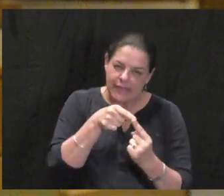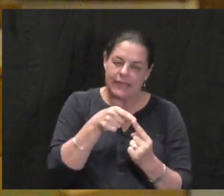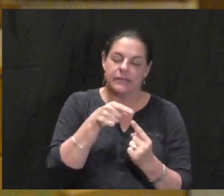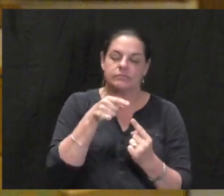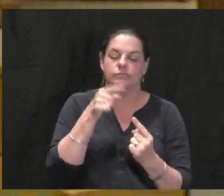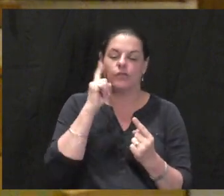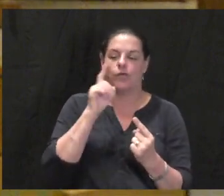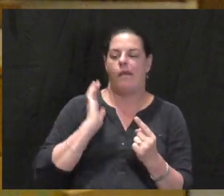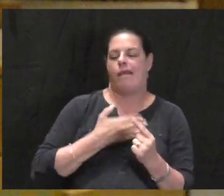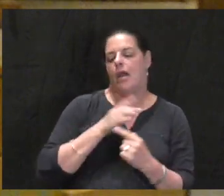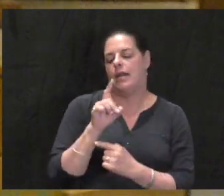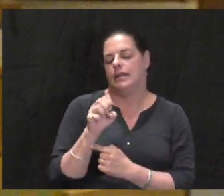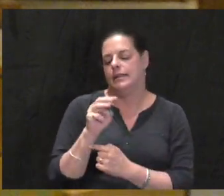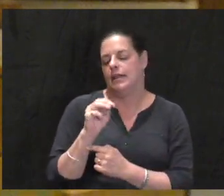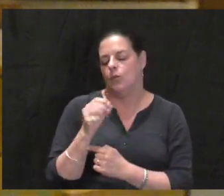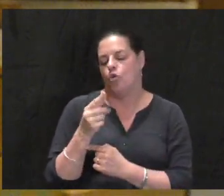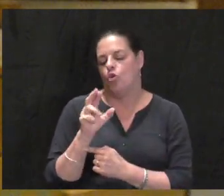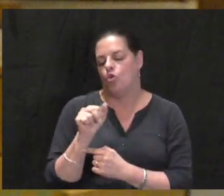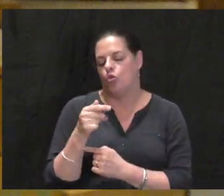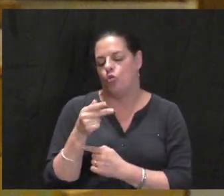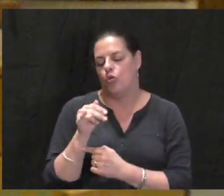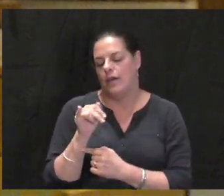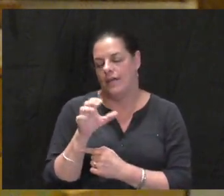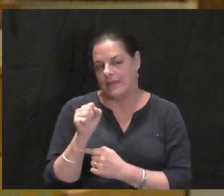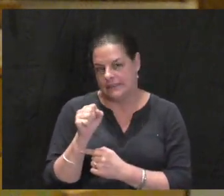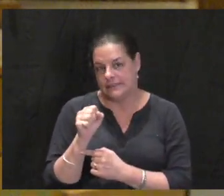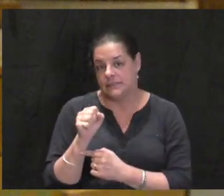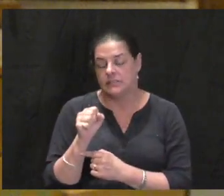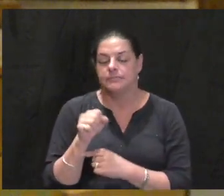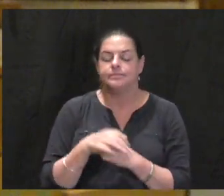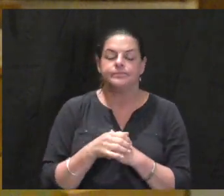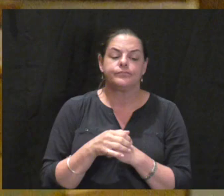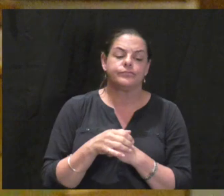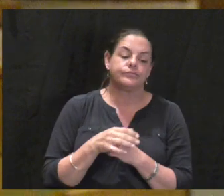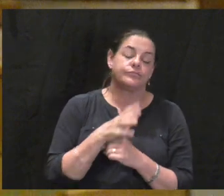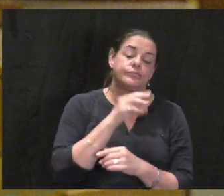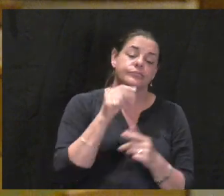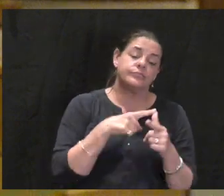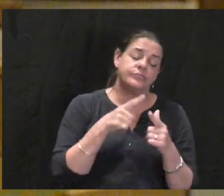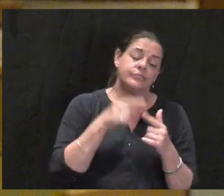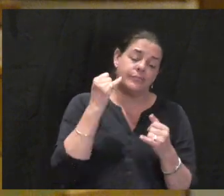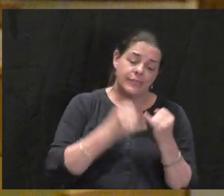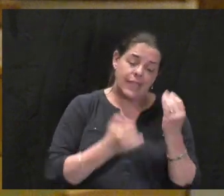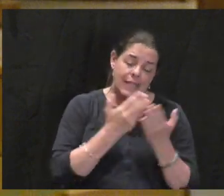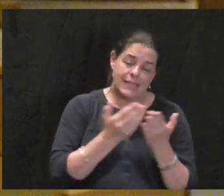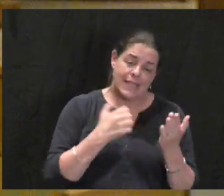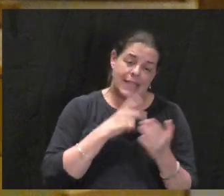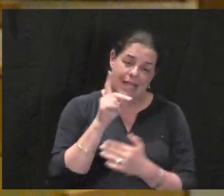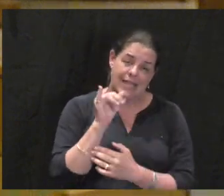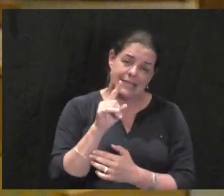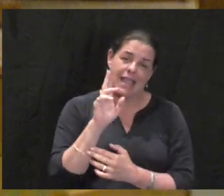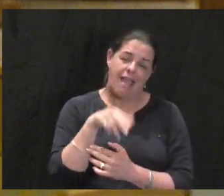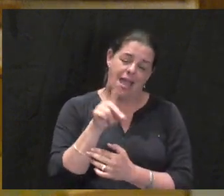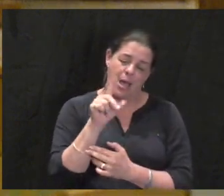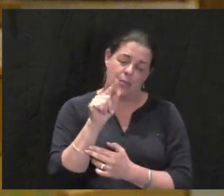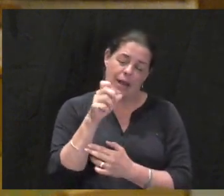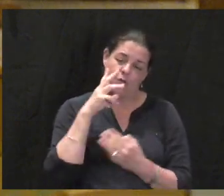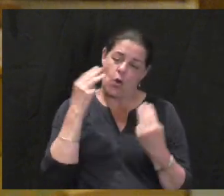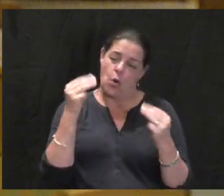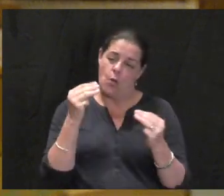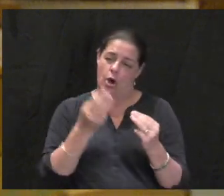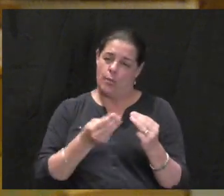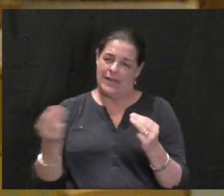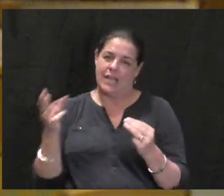recruitment videos. So like I said, we were selling the district, but not necessarily selling the district where we are. And so we now